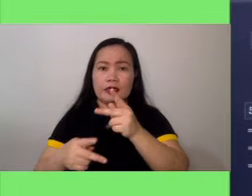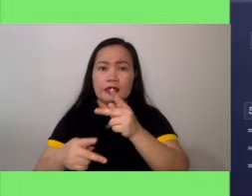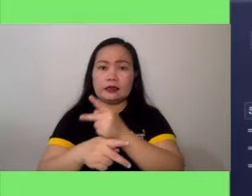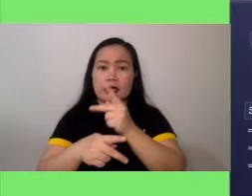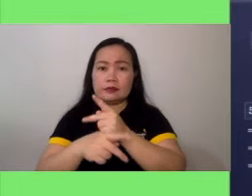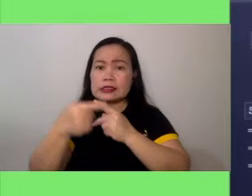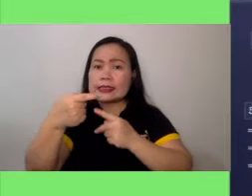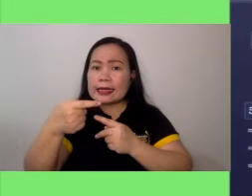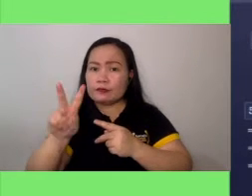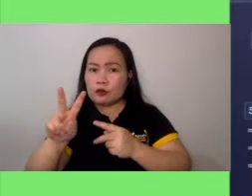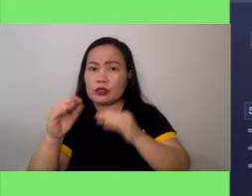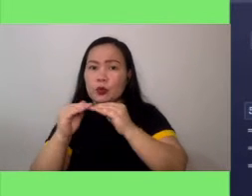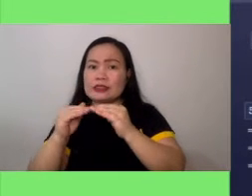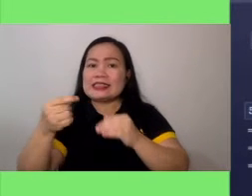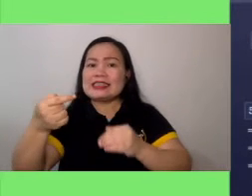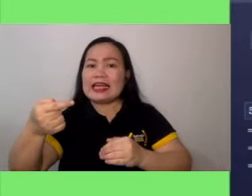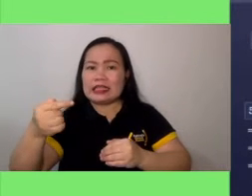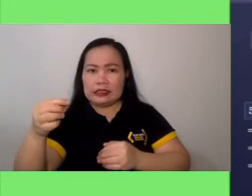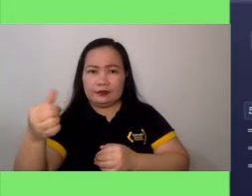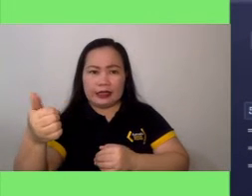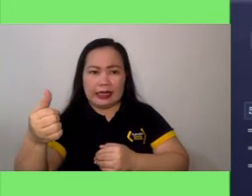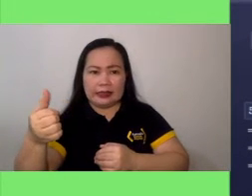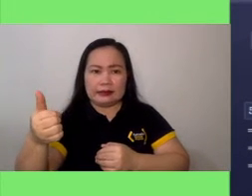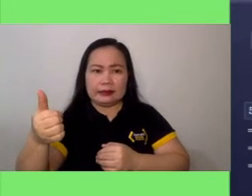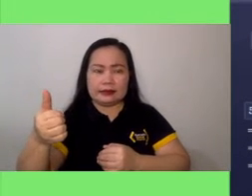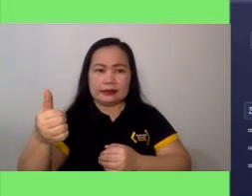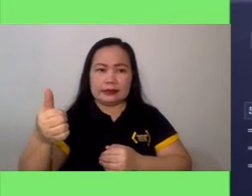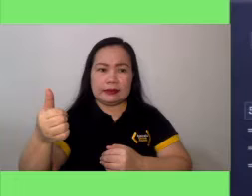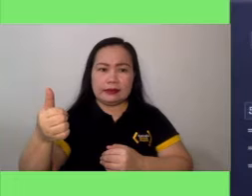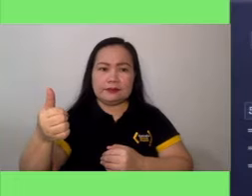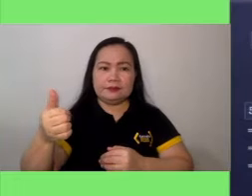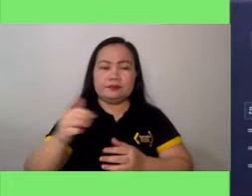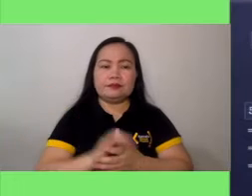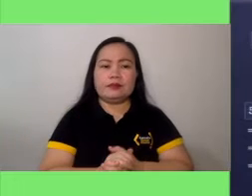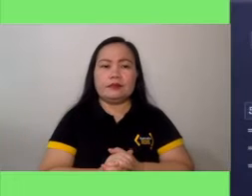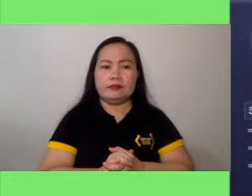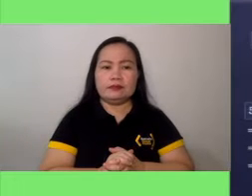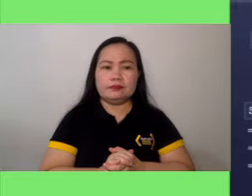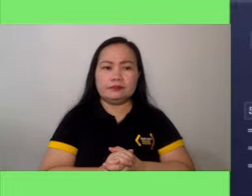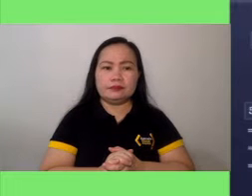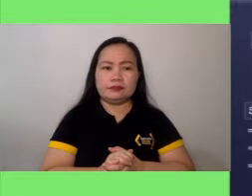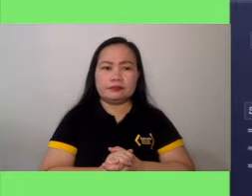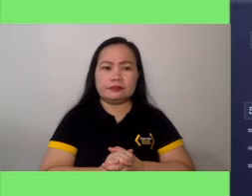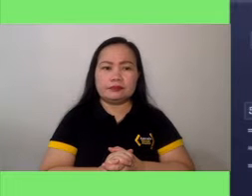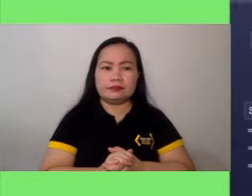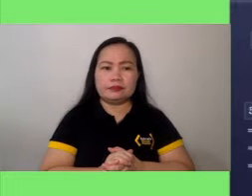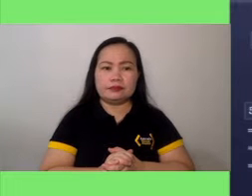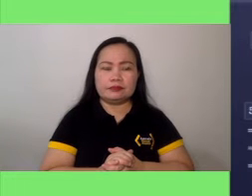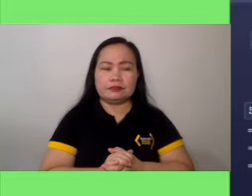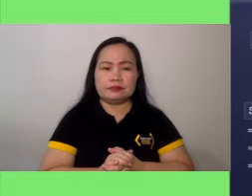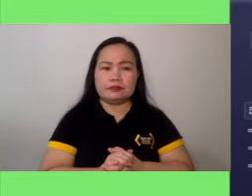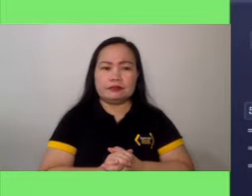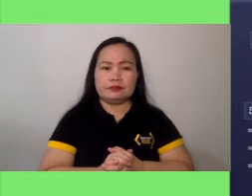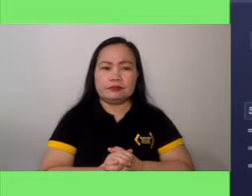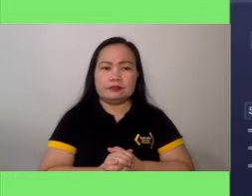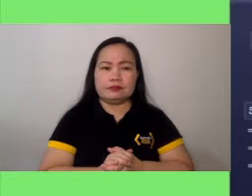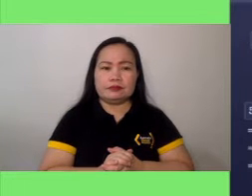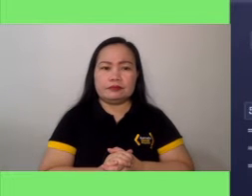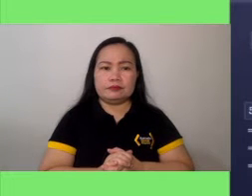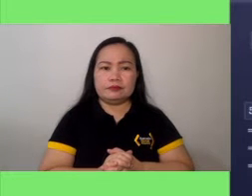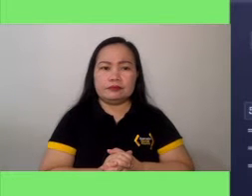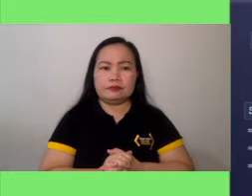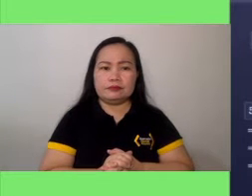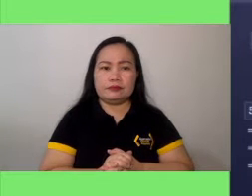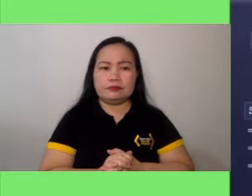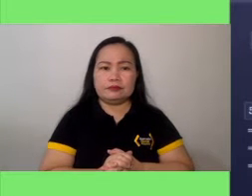negative 10. So, minus, and then 5 times negative 2, negative 10. Or, okay, or,